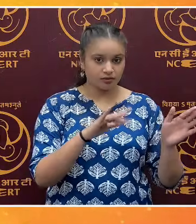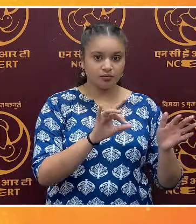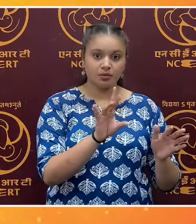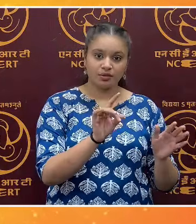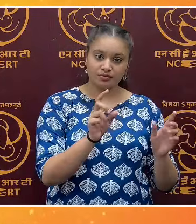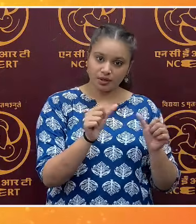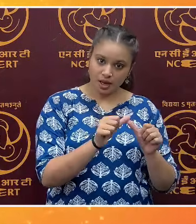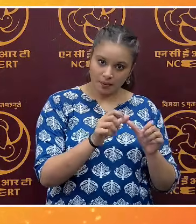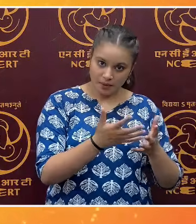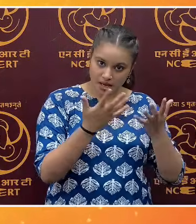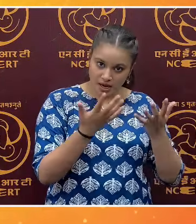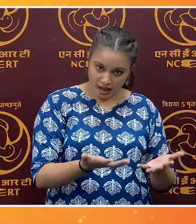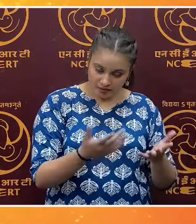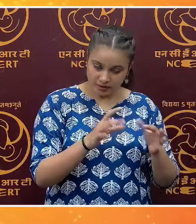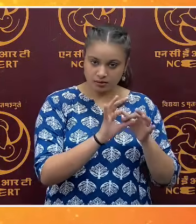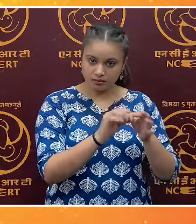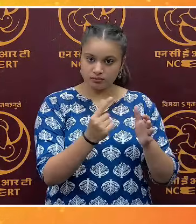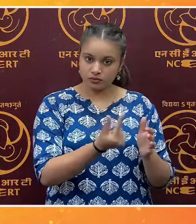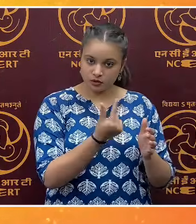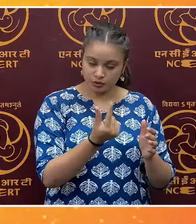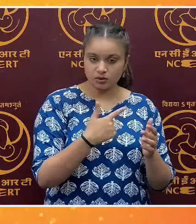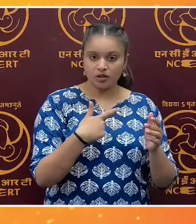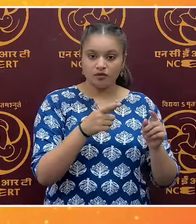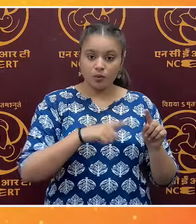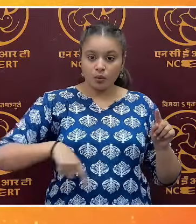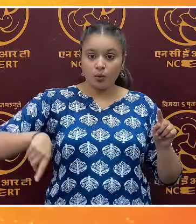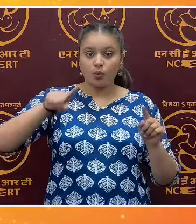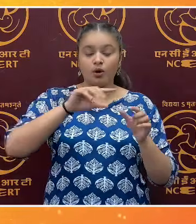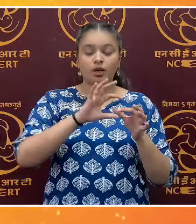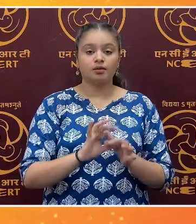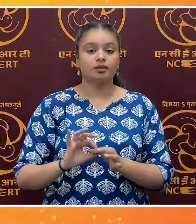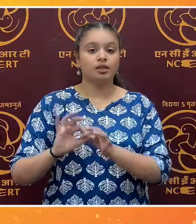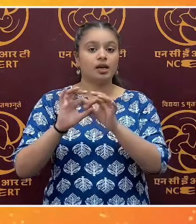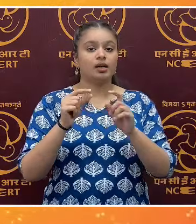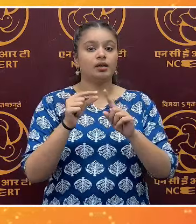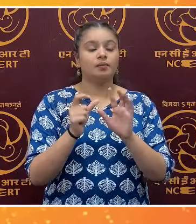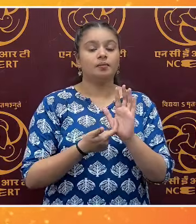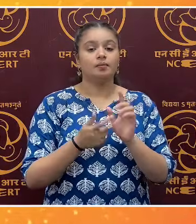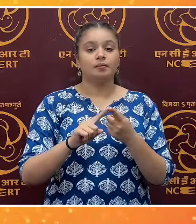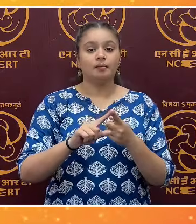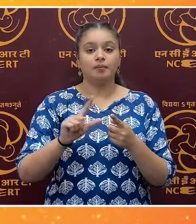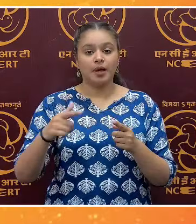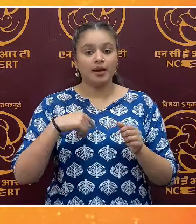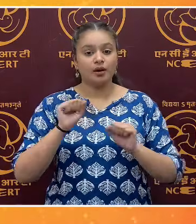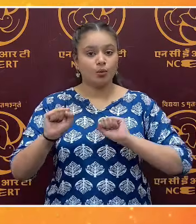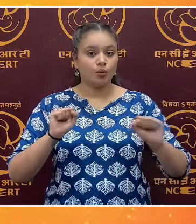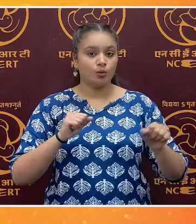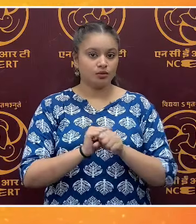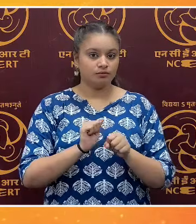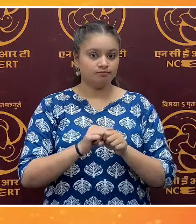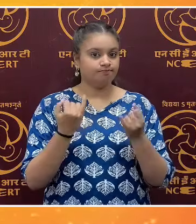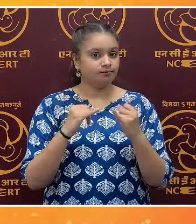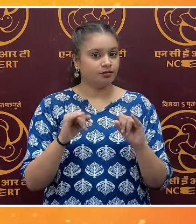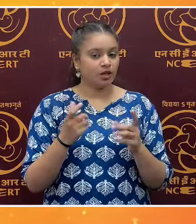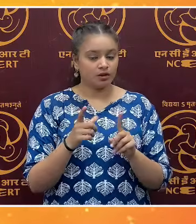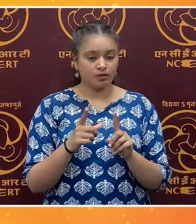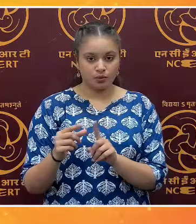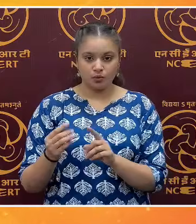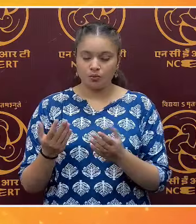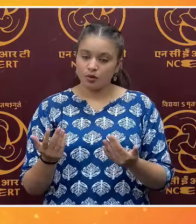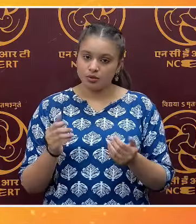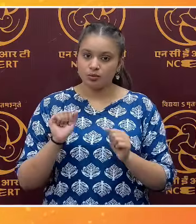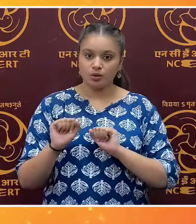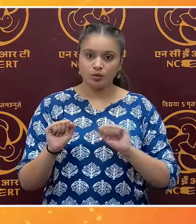amperes of sockets. Appliances are connected in parallel, so they work independently. Right. Each will